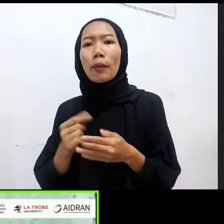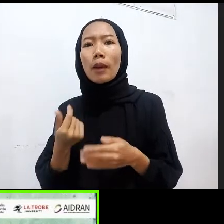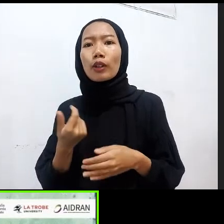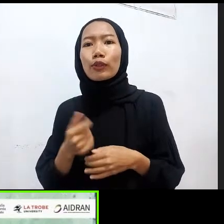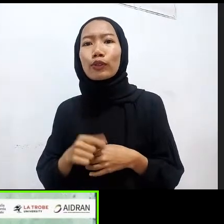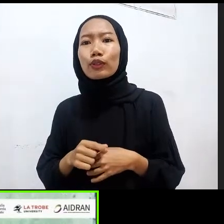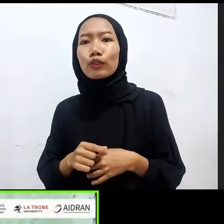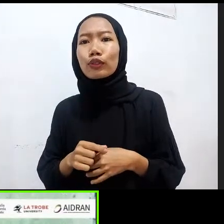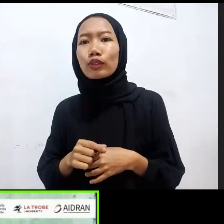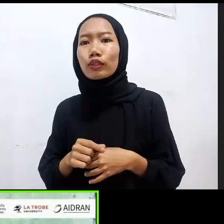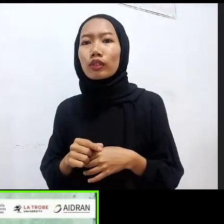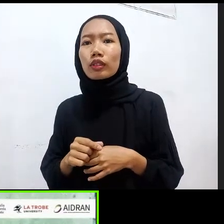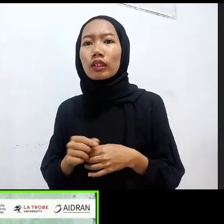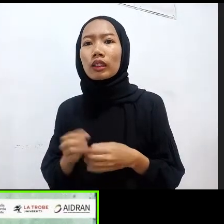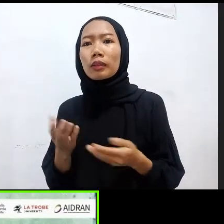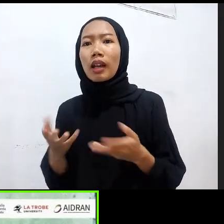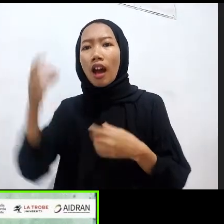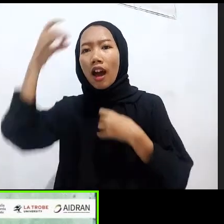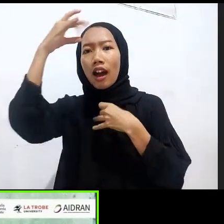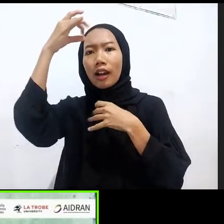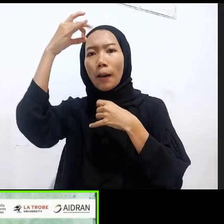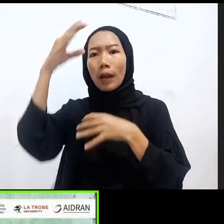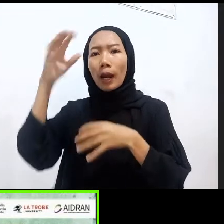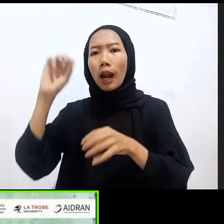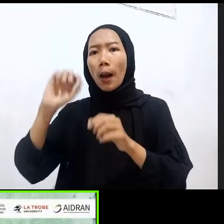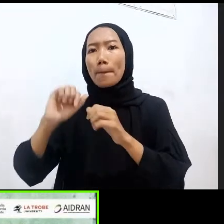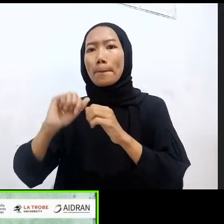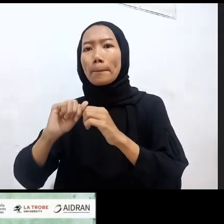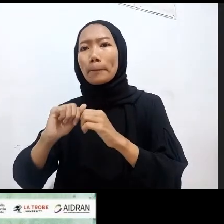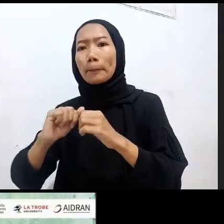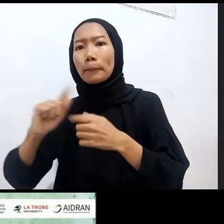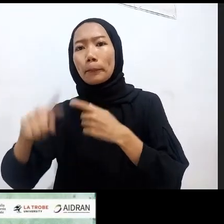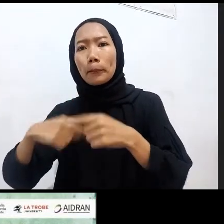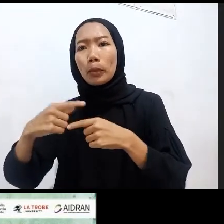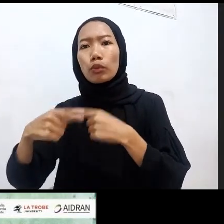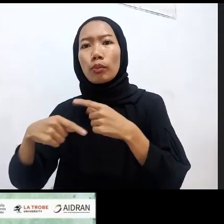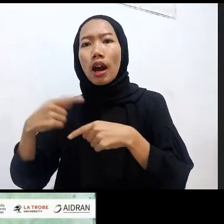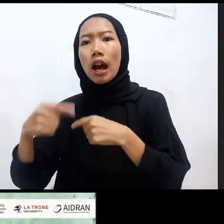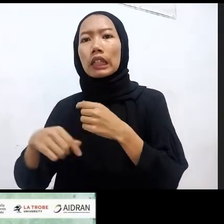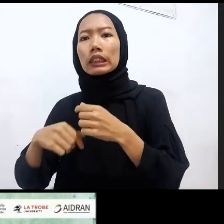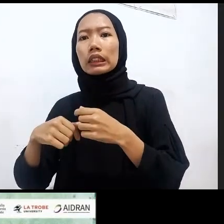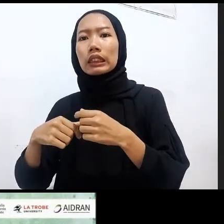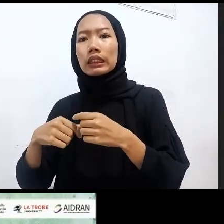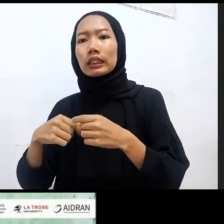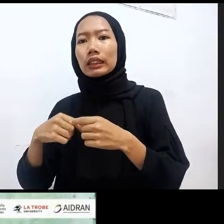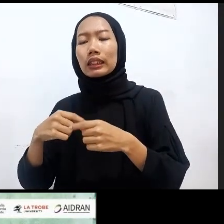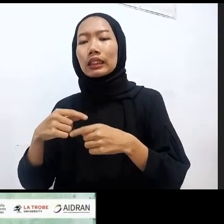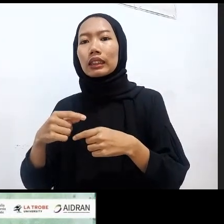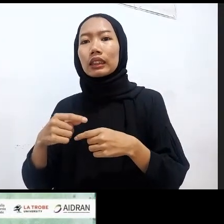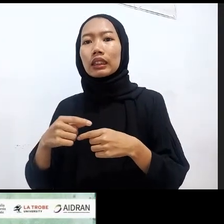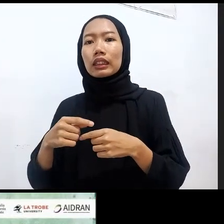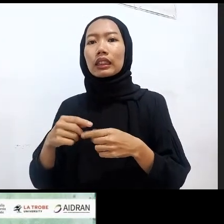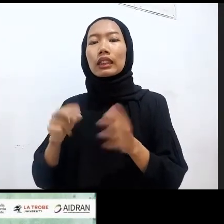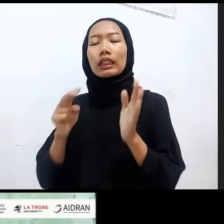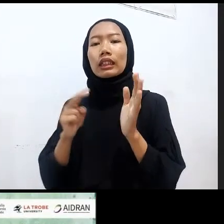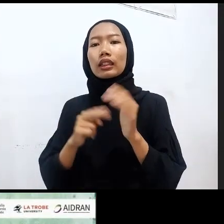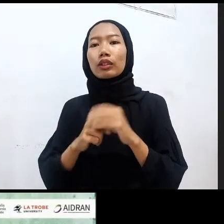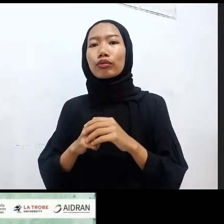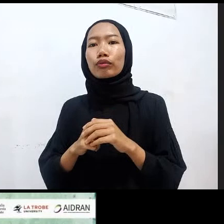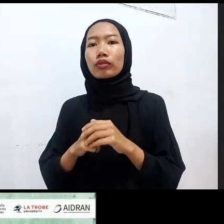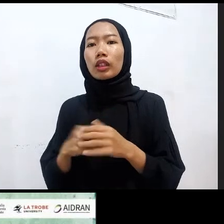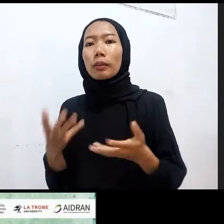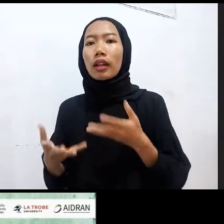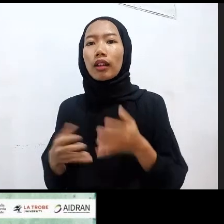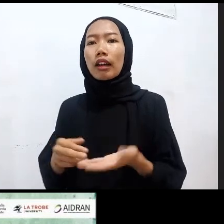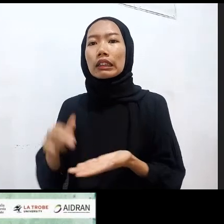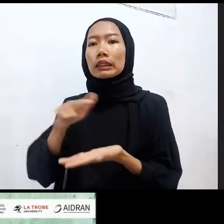in NDIS policy with the new government? Well, we're very hopeful. So the